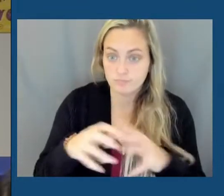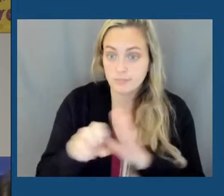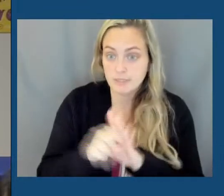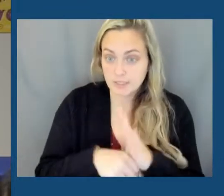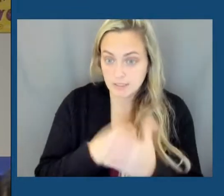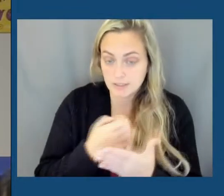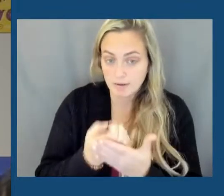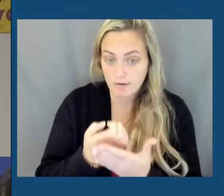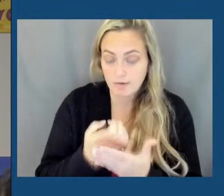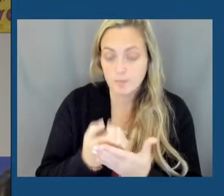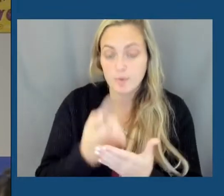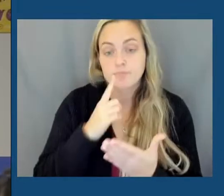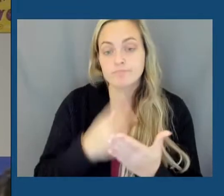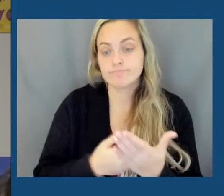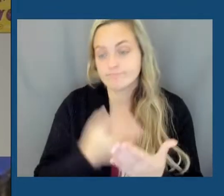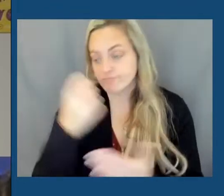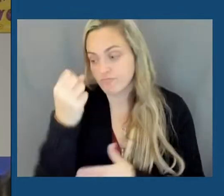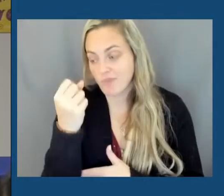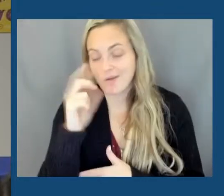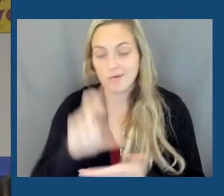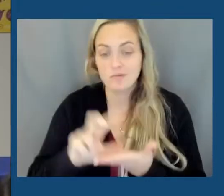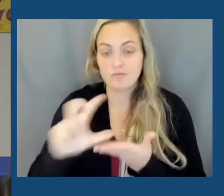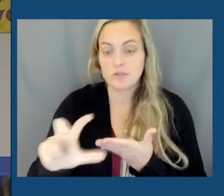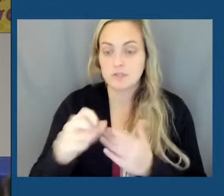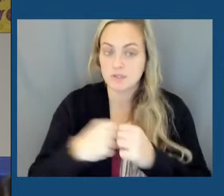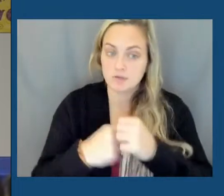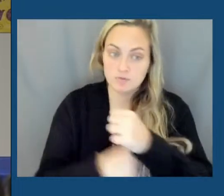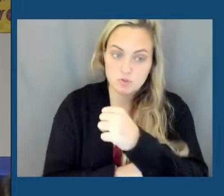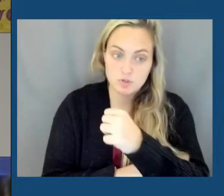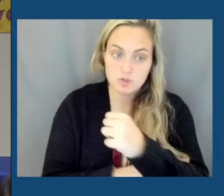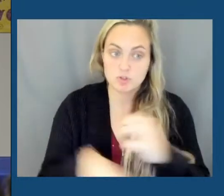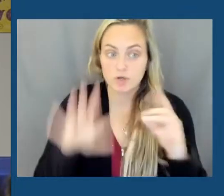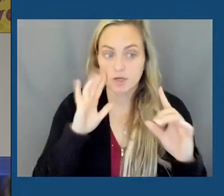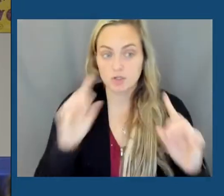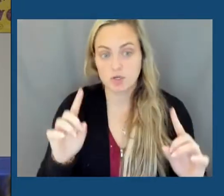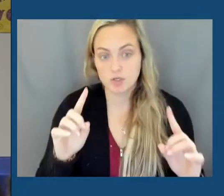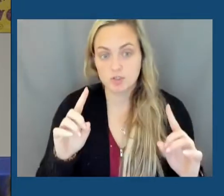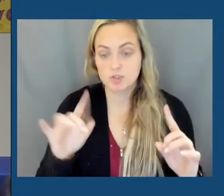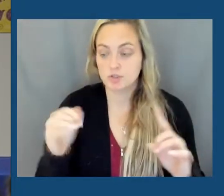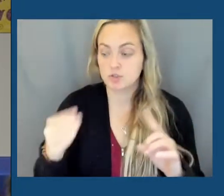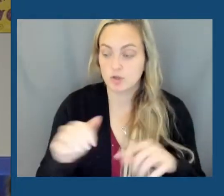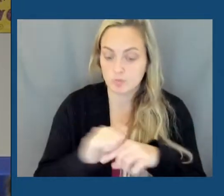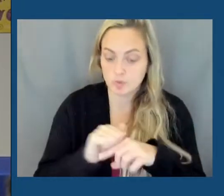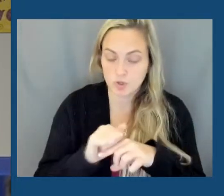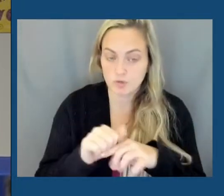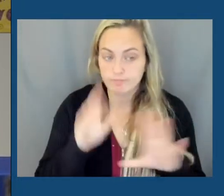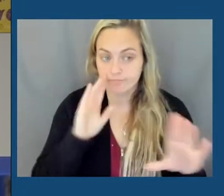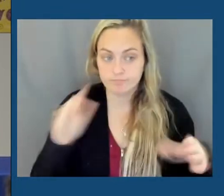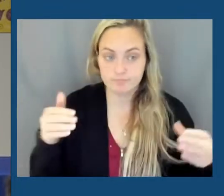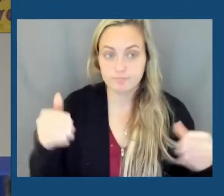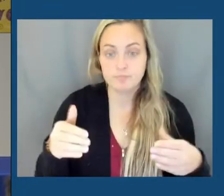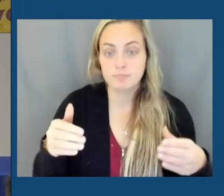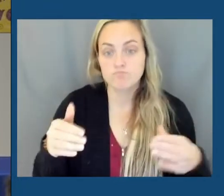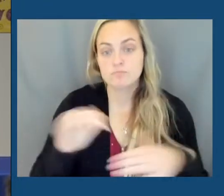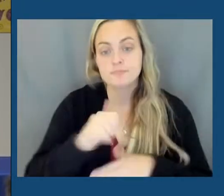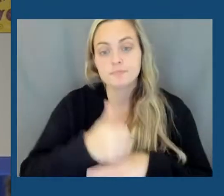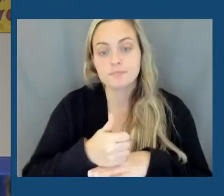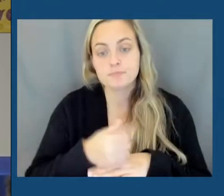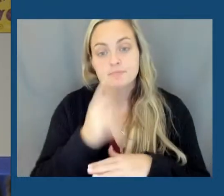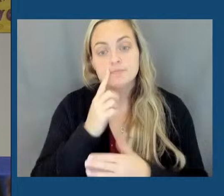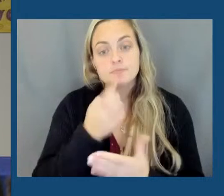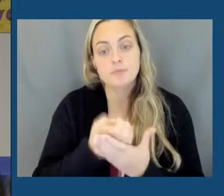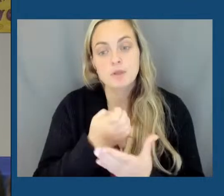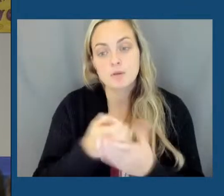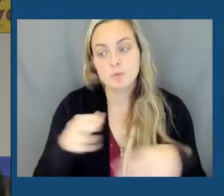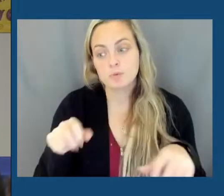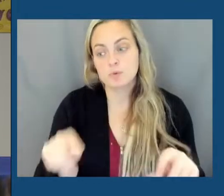and made record investments in infrastructure, education, and job training by focusing on creating economic